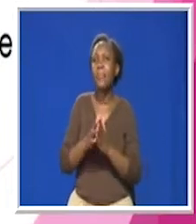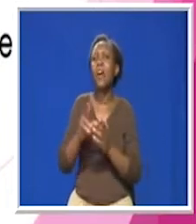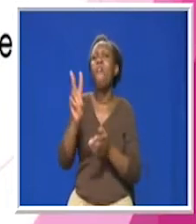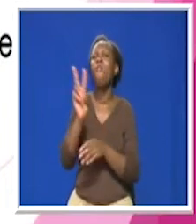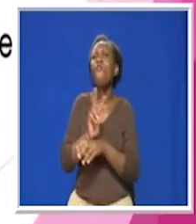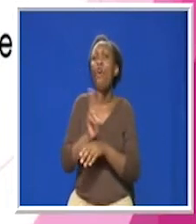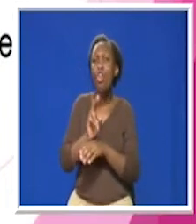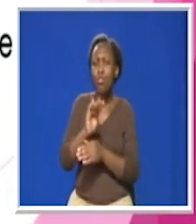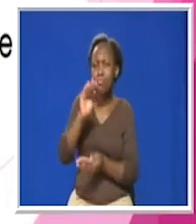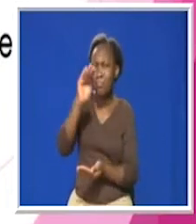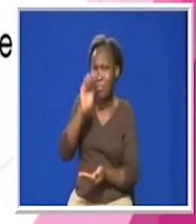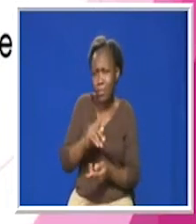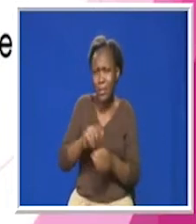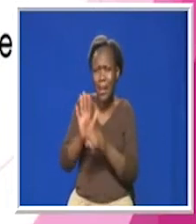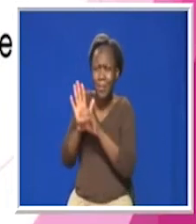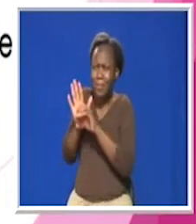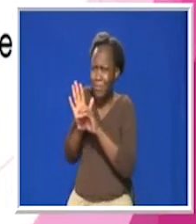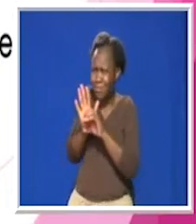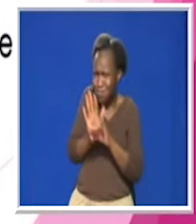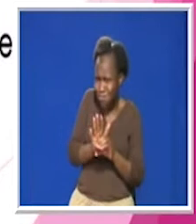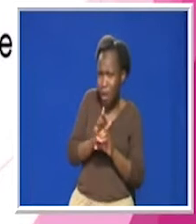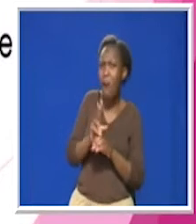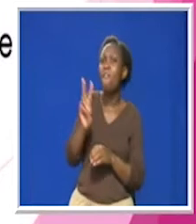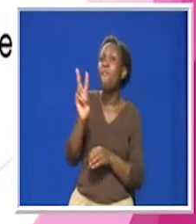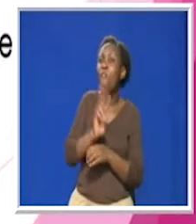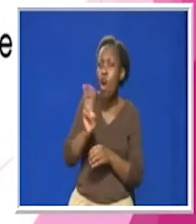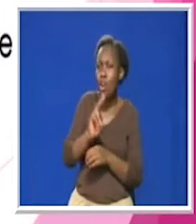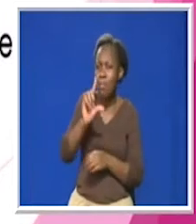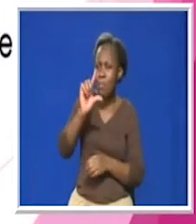volume decreases, the gas particles